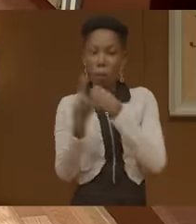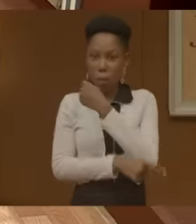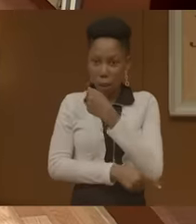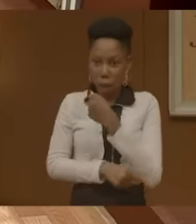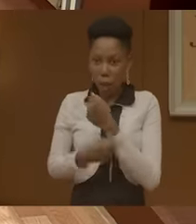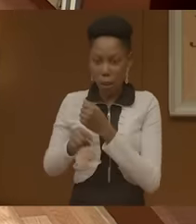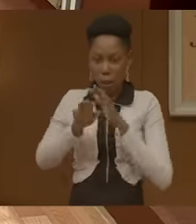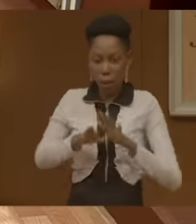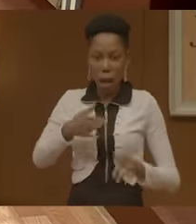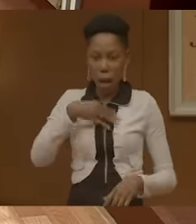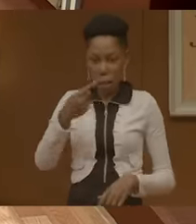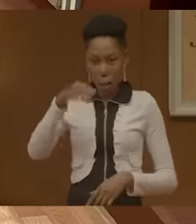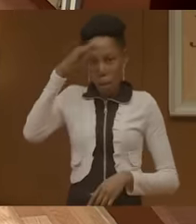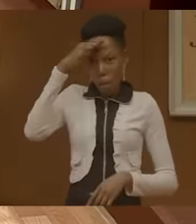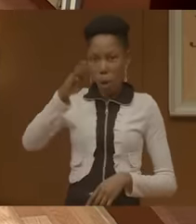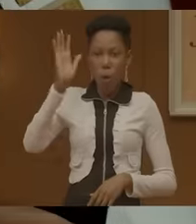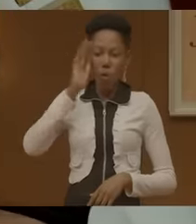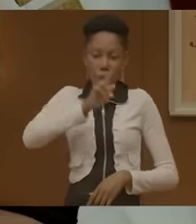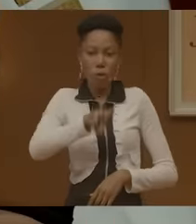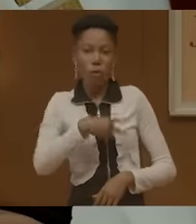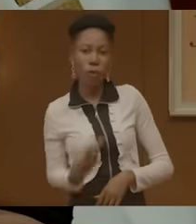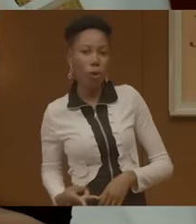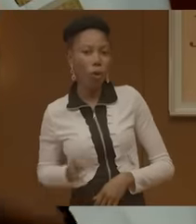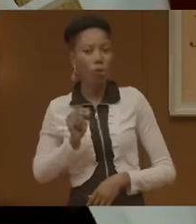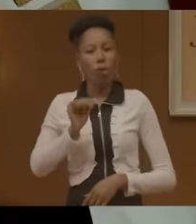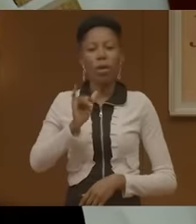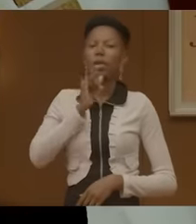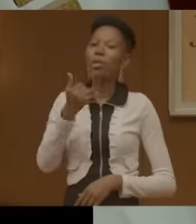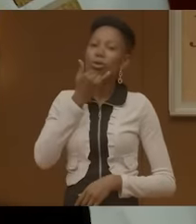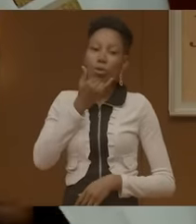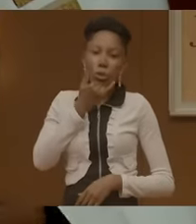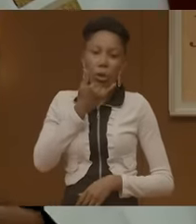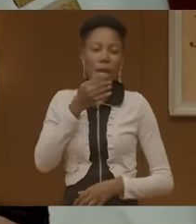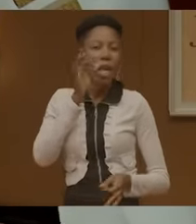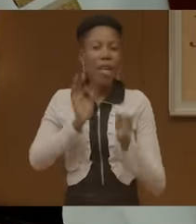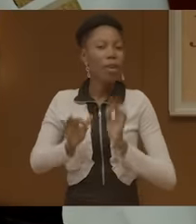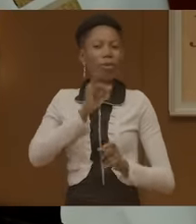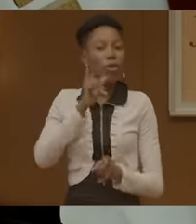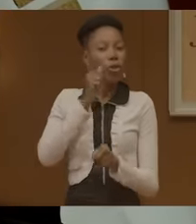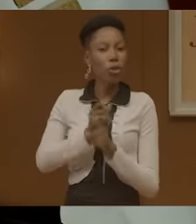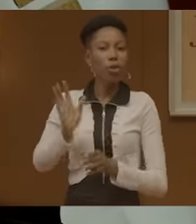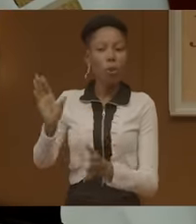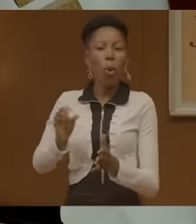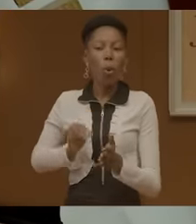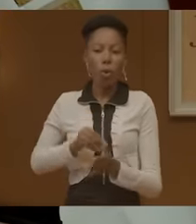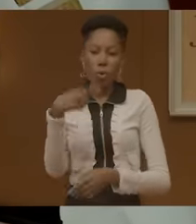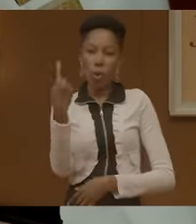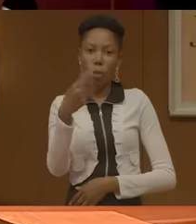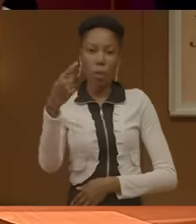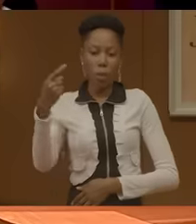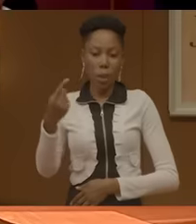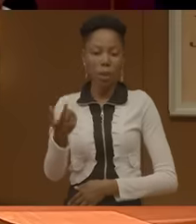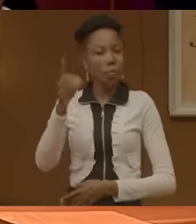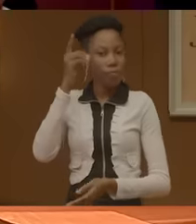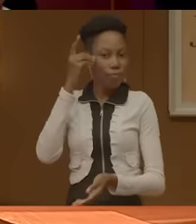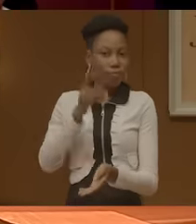will faint. It is wrong. Even if it's your own biological child. Do you understand what I'm